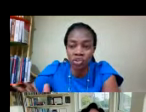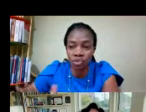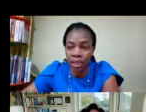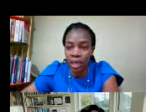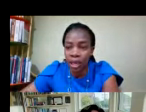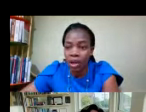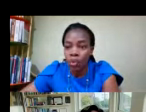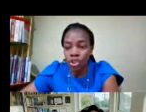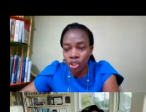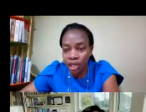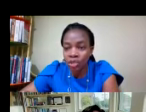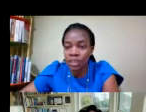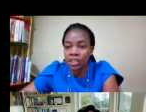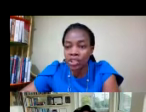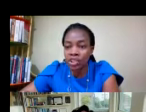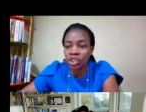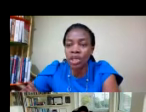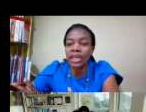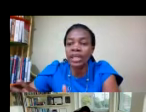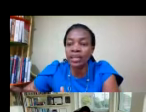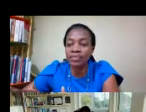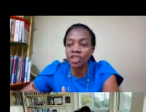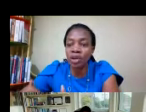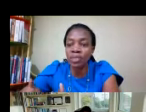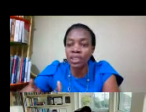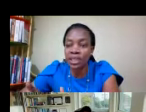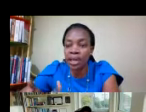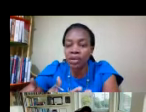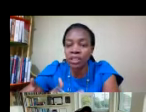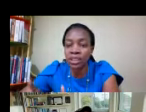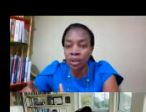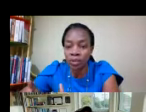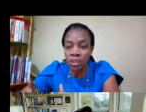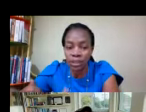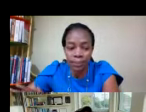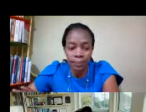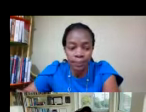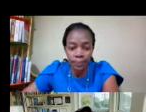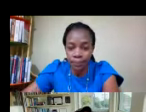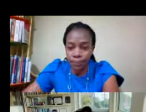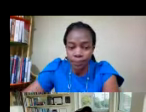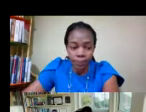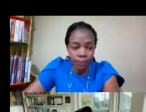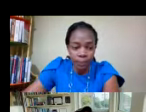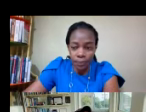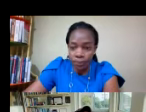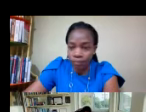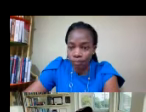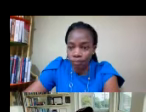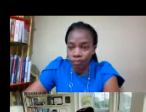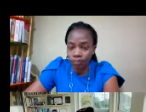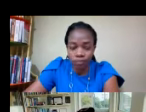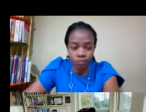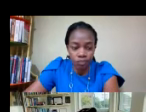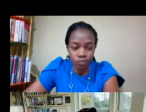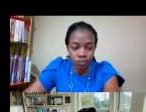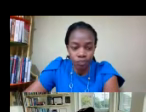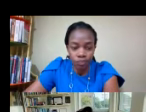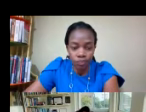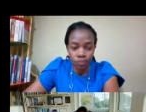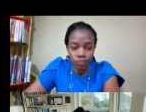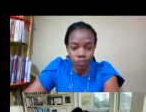their children? What should I do? Should I leave some data undisclosed? So here's the way,